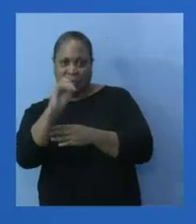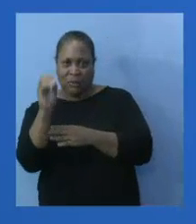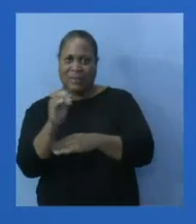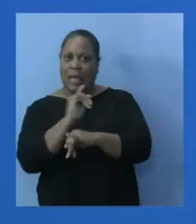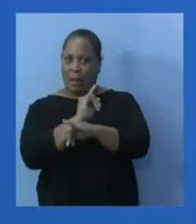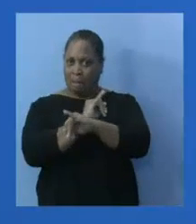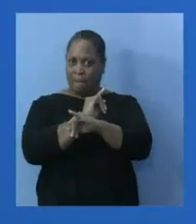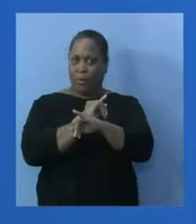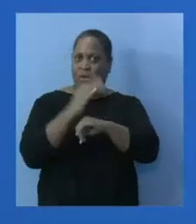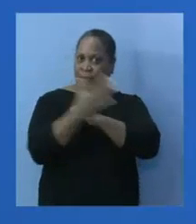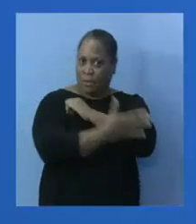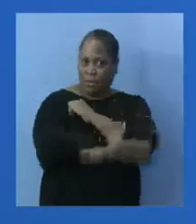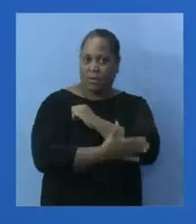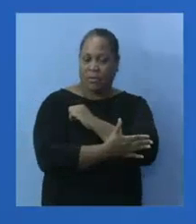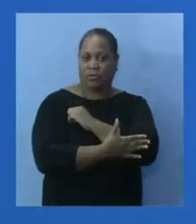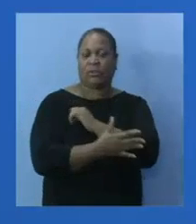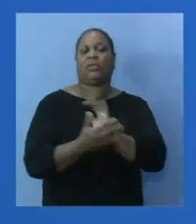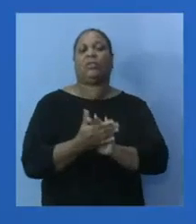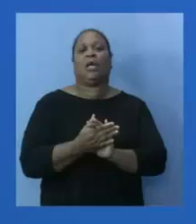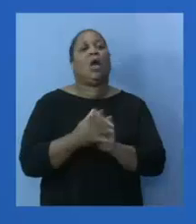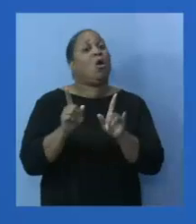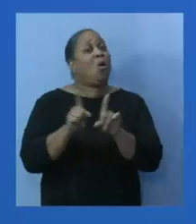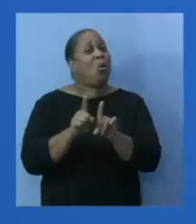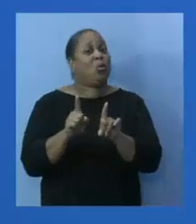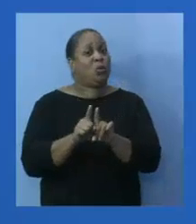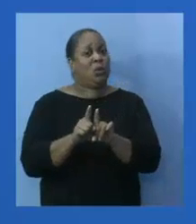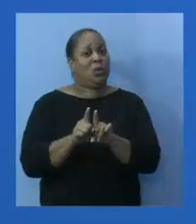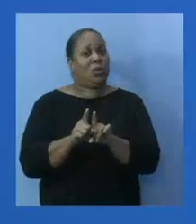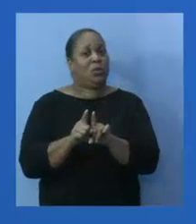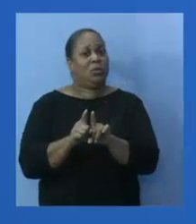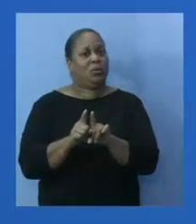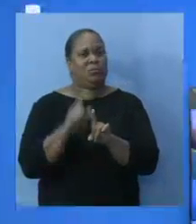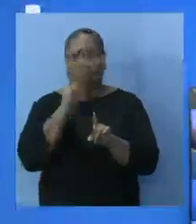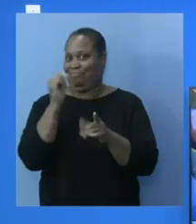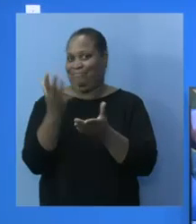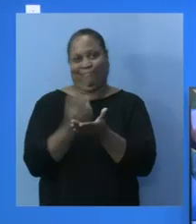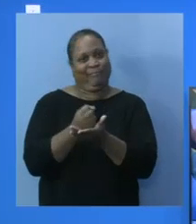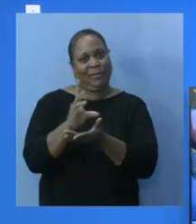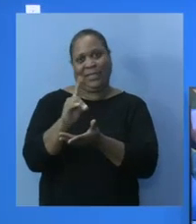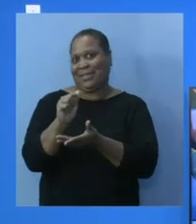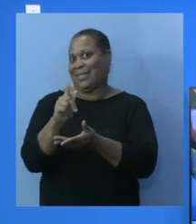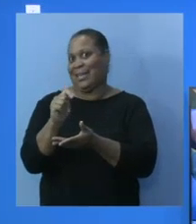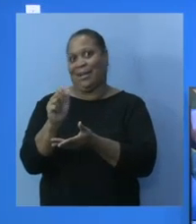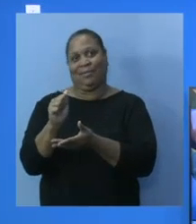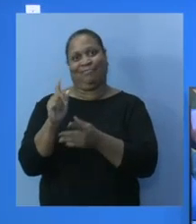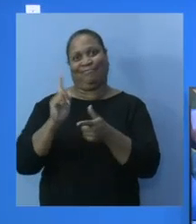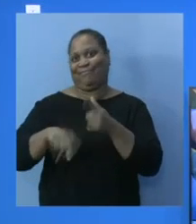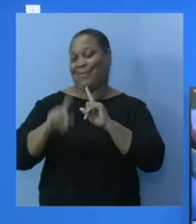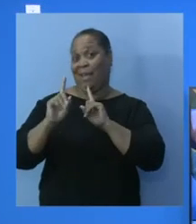population. And also, if we don't have collect the data, we won't be able to answer the questions that